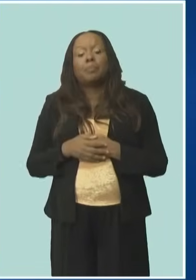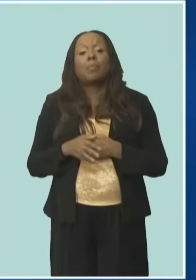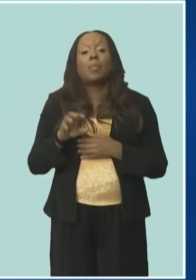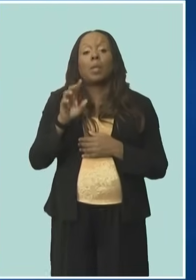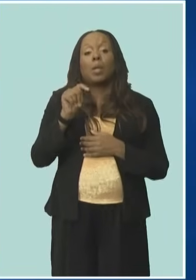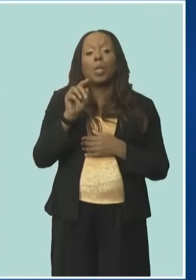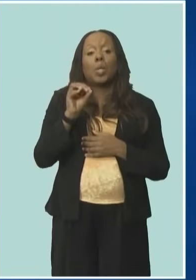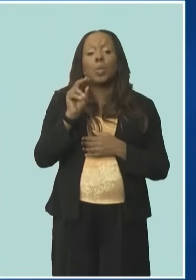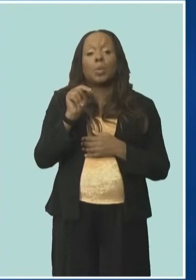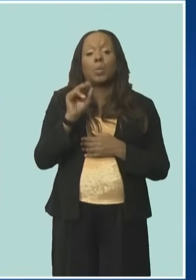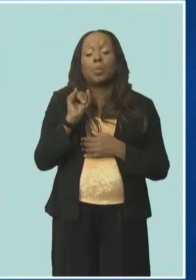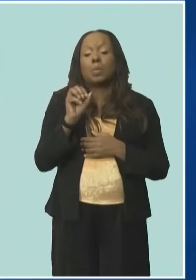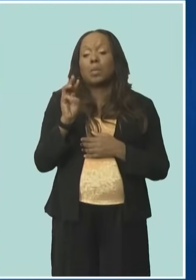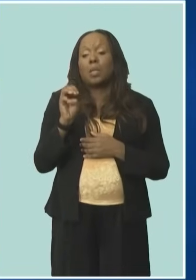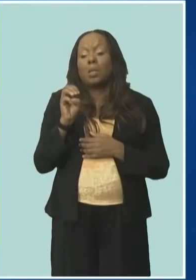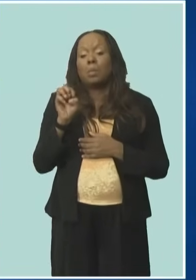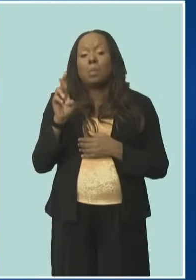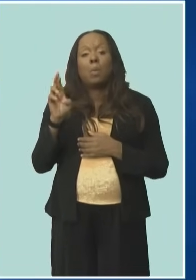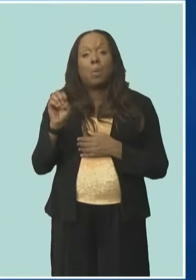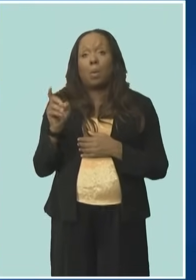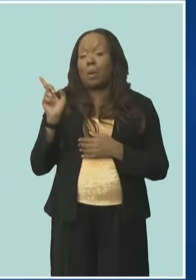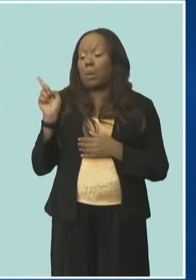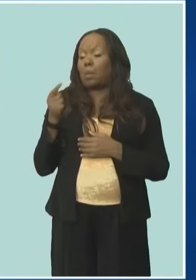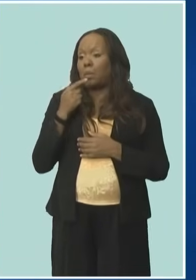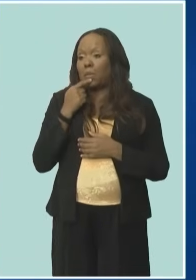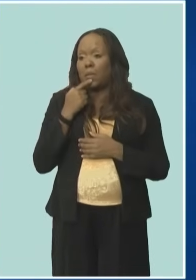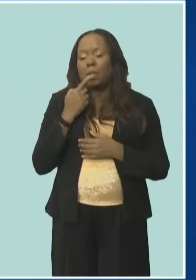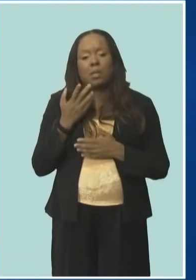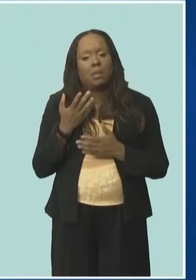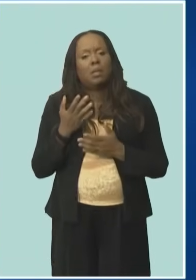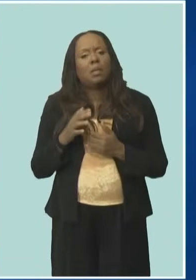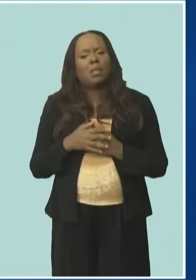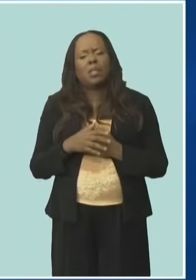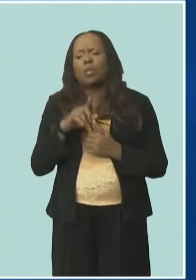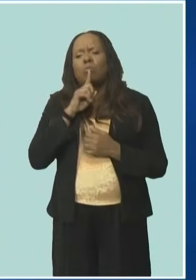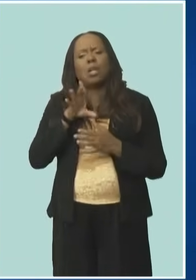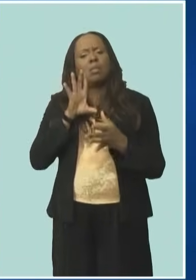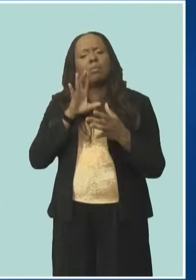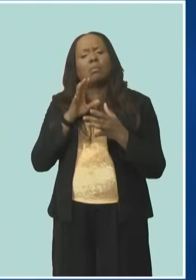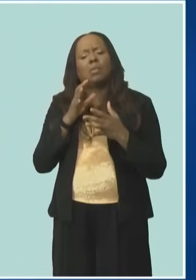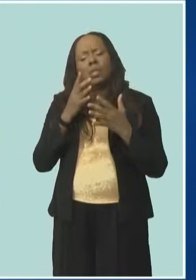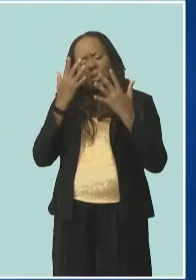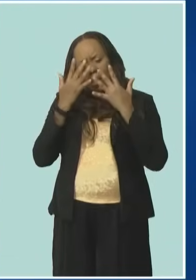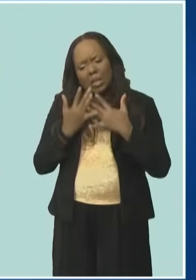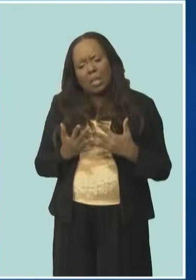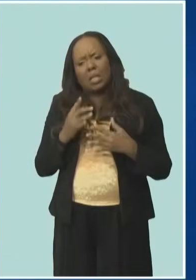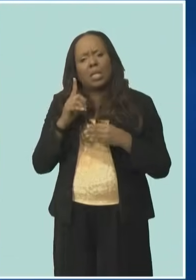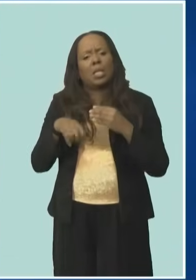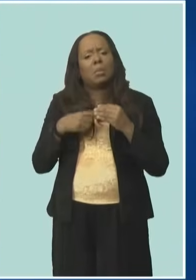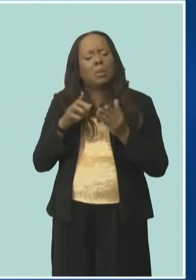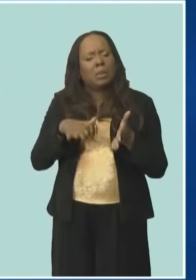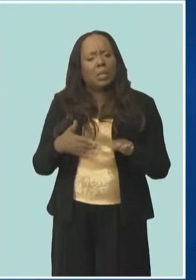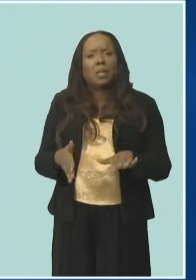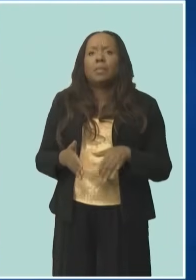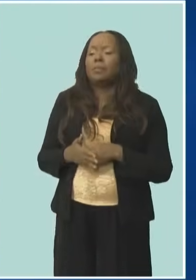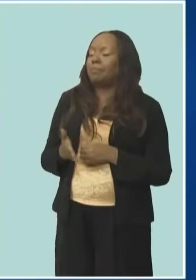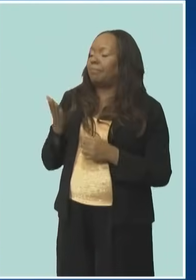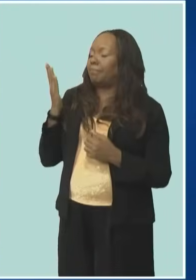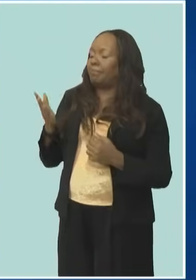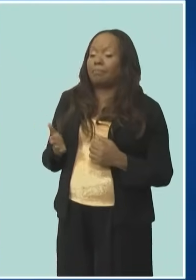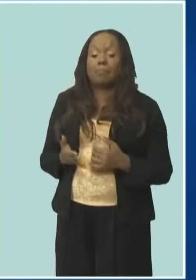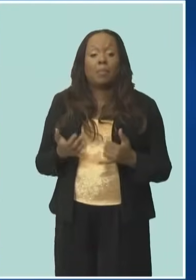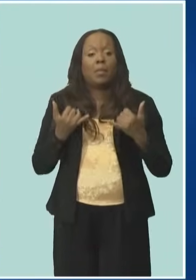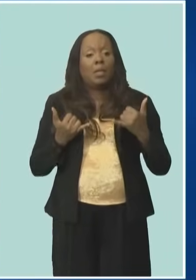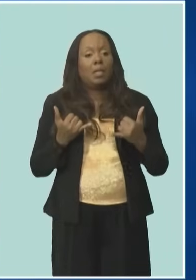Moore, says she mourns a man that was a light to the trade union world. Today, the world of labor feels